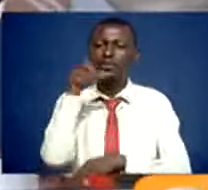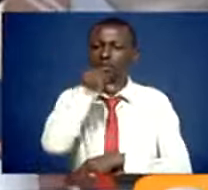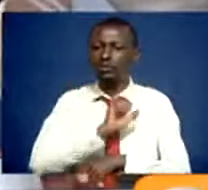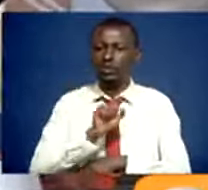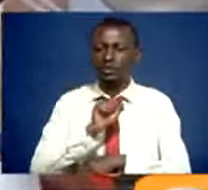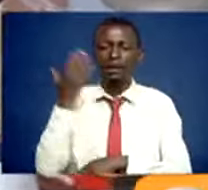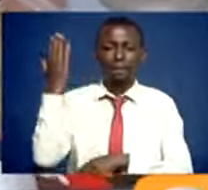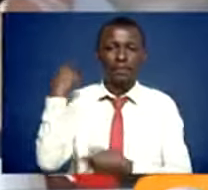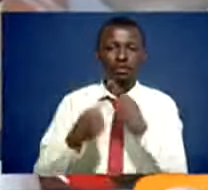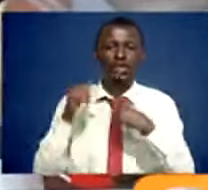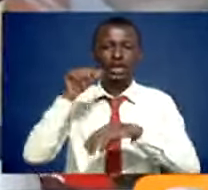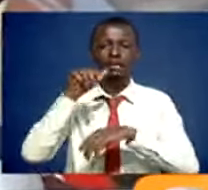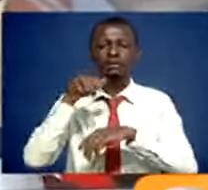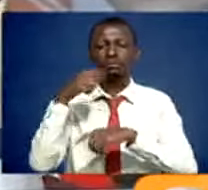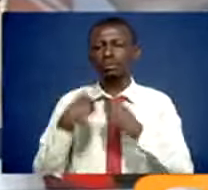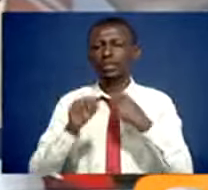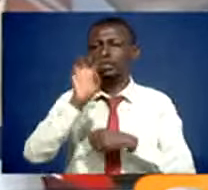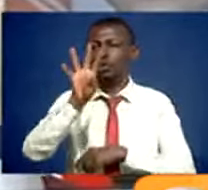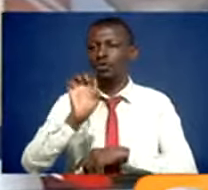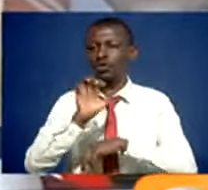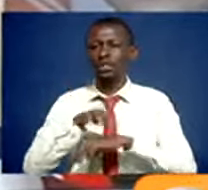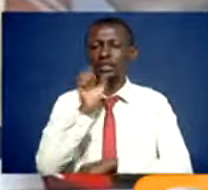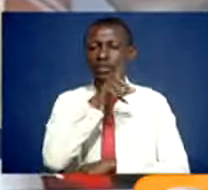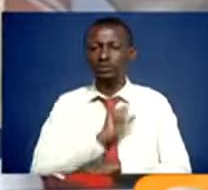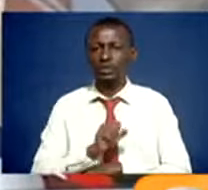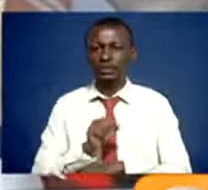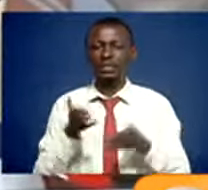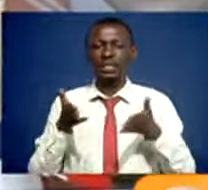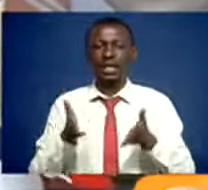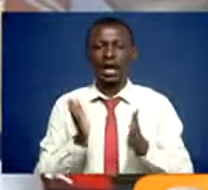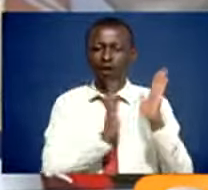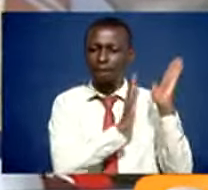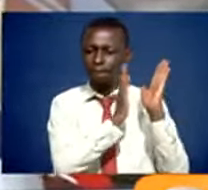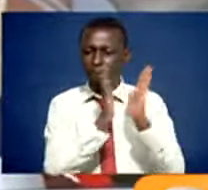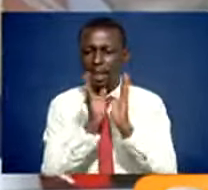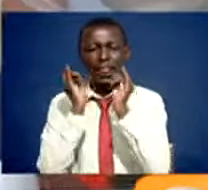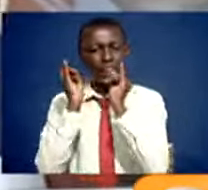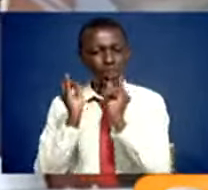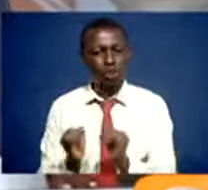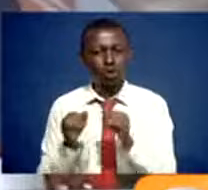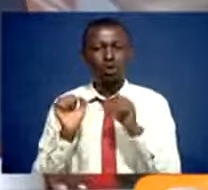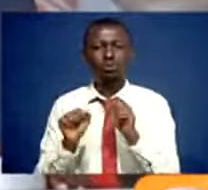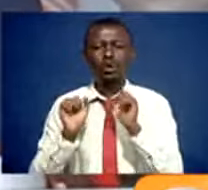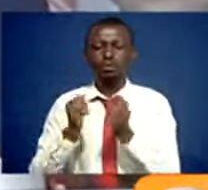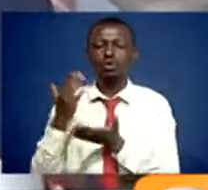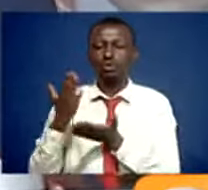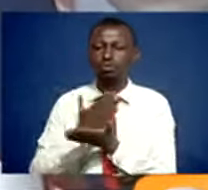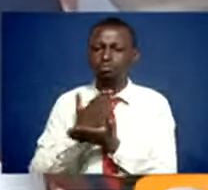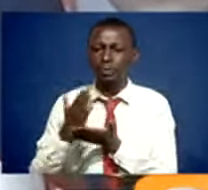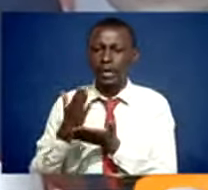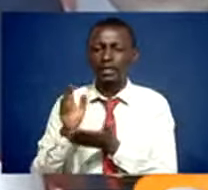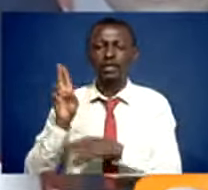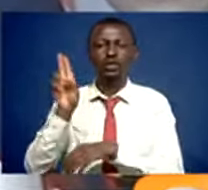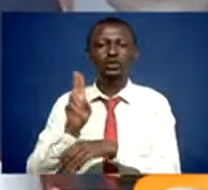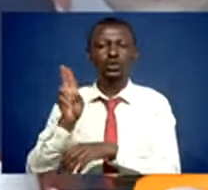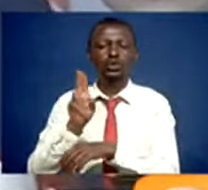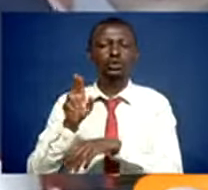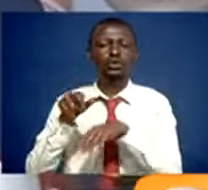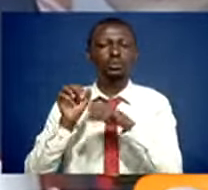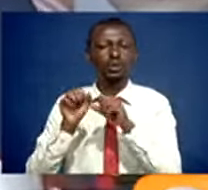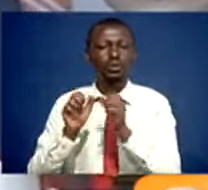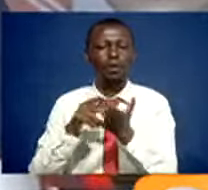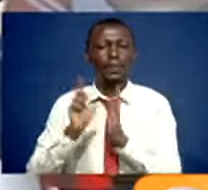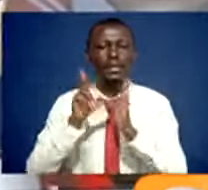the last 40 years. A new leasing model that will guarantee prompt payment for cane deliveries by